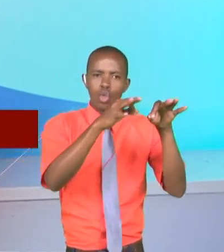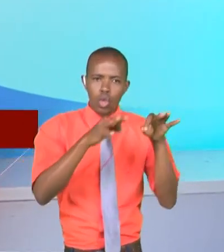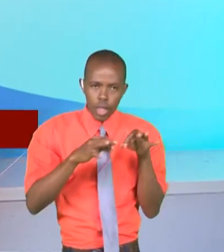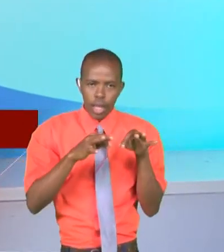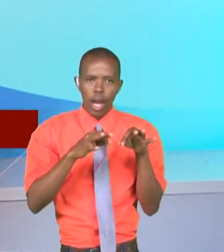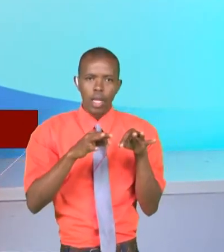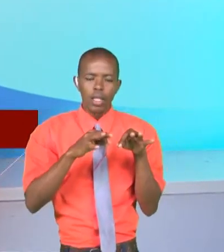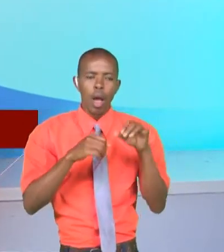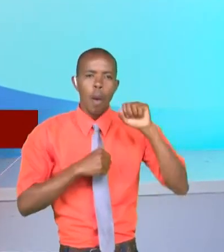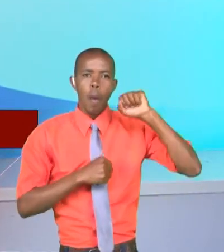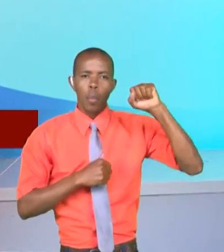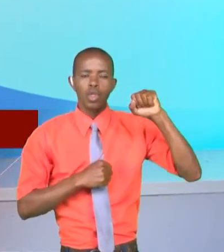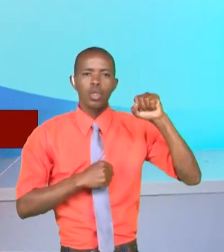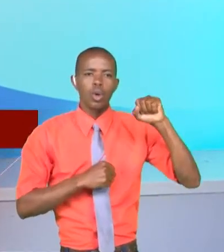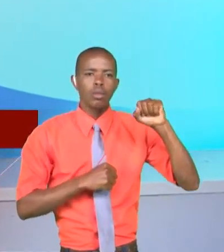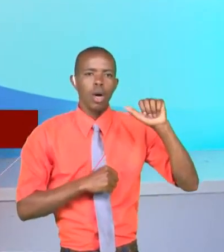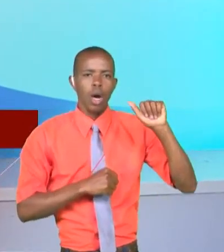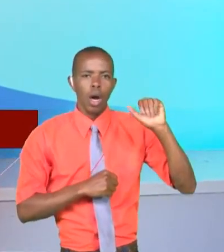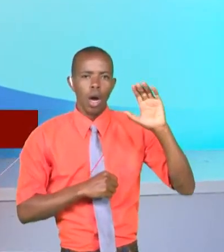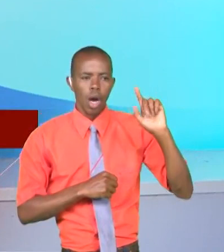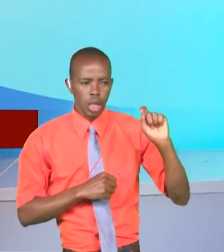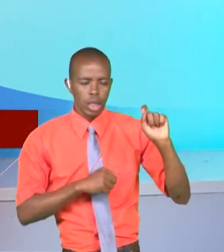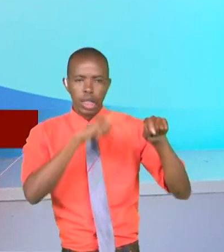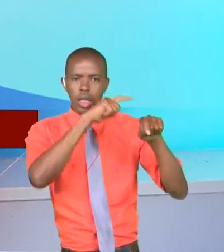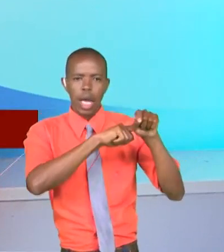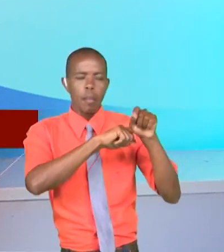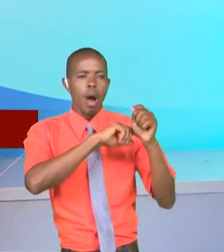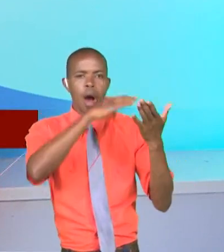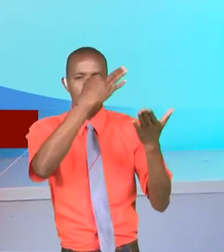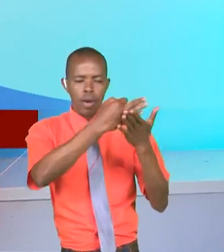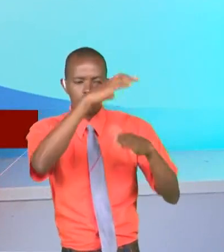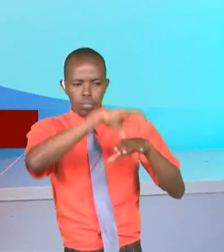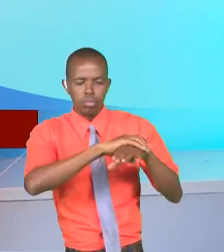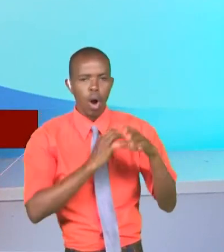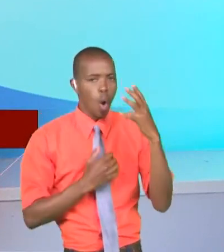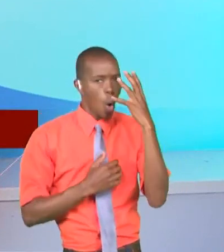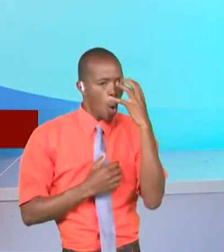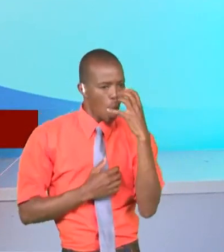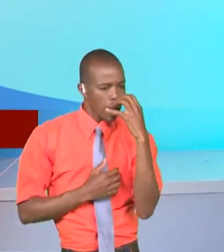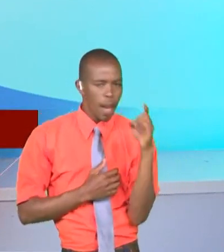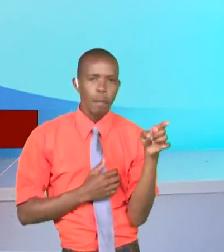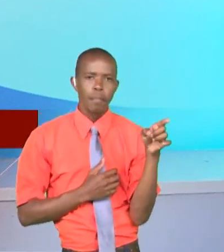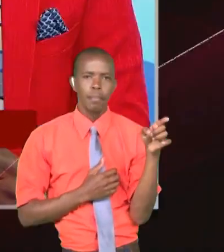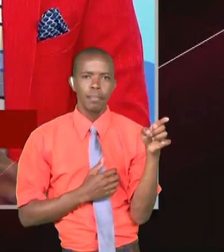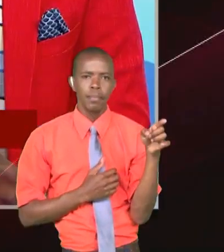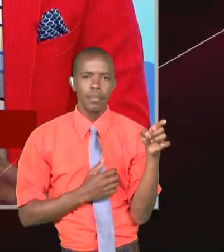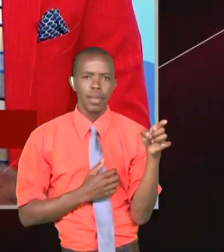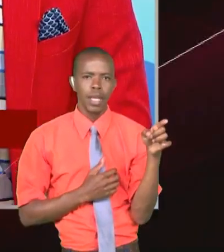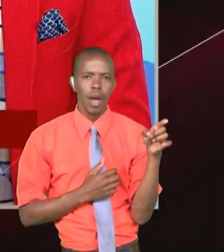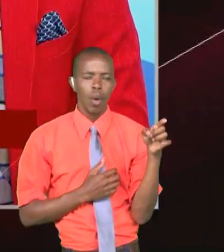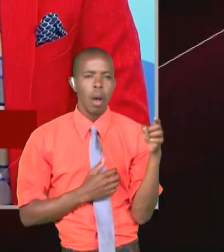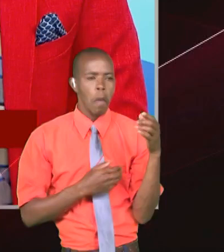according to the Political Parties Act. But when these funds came in, you find that ODM somehow held to onto this